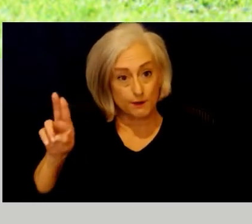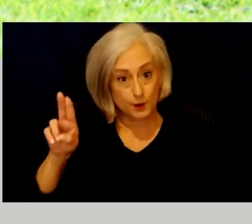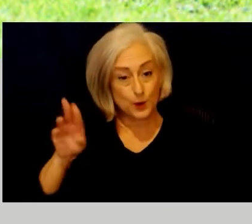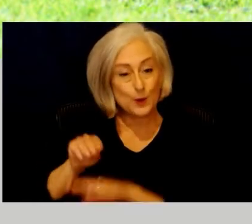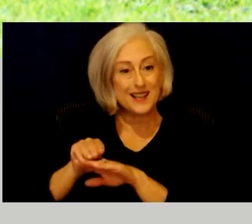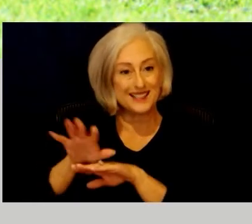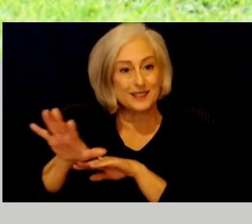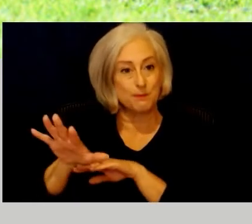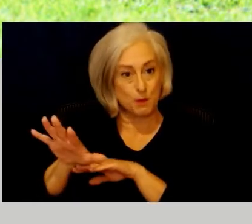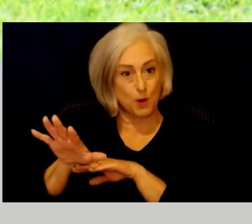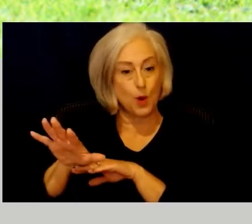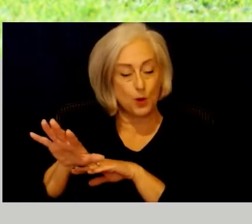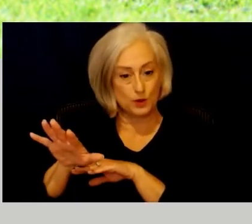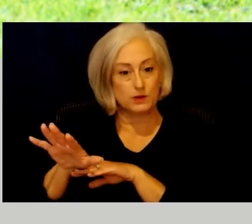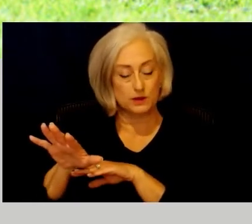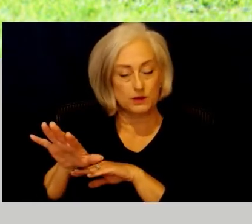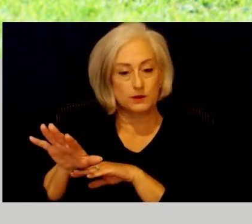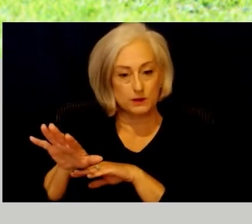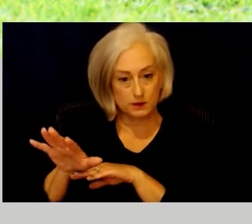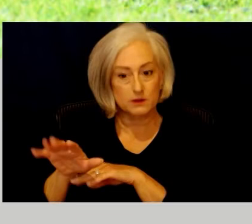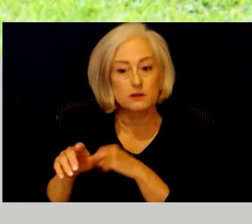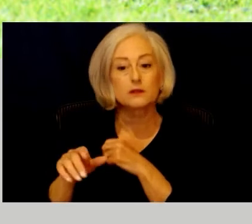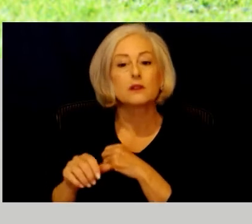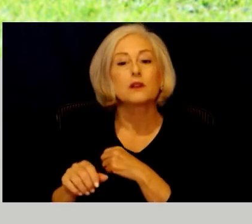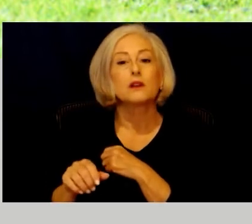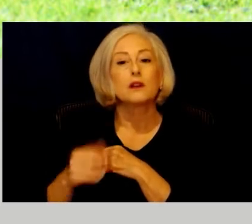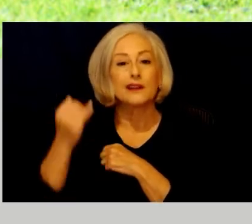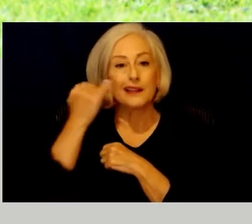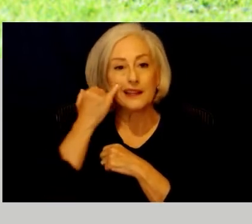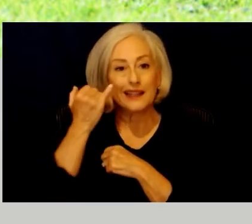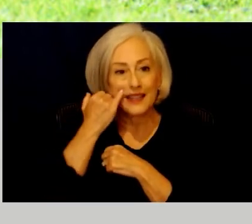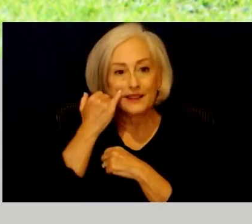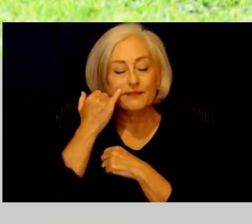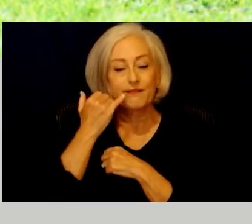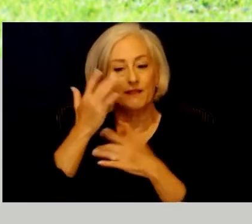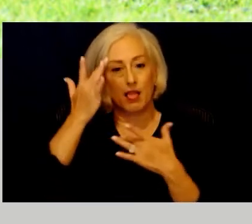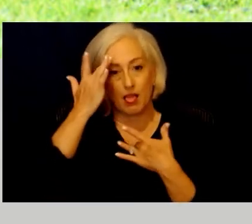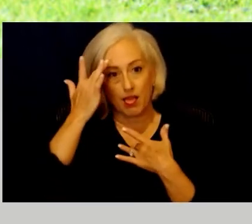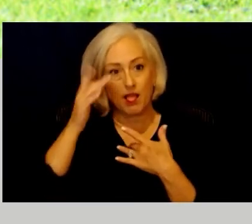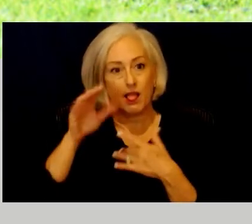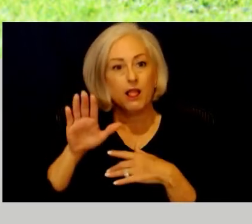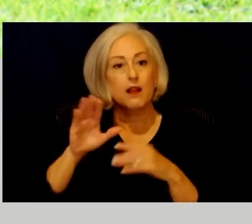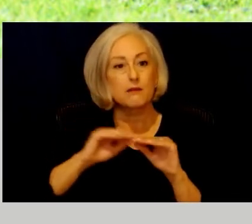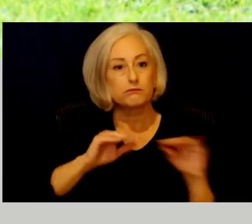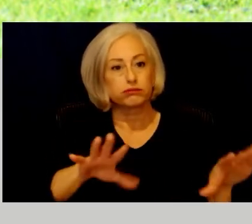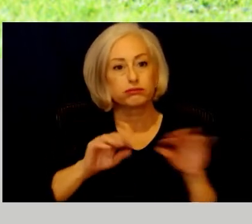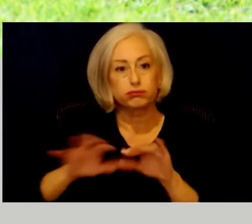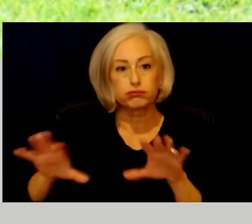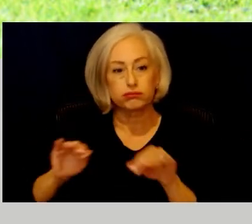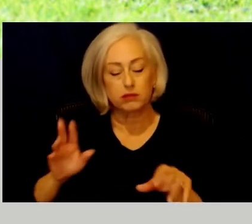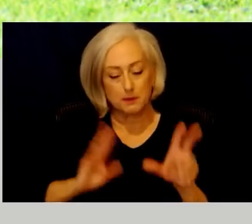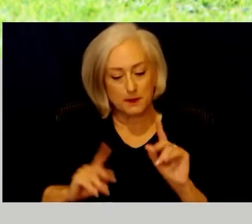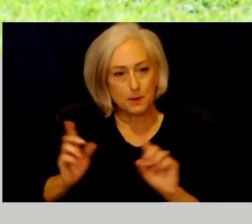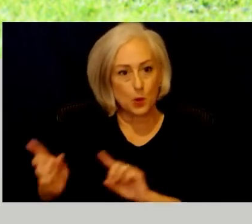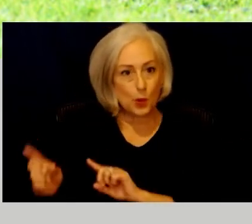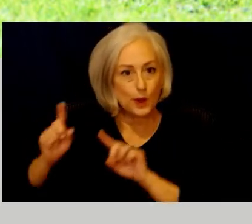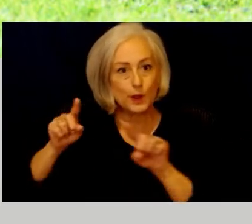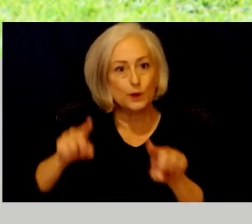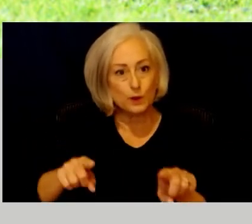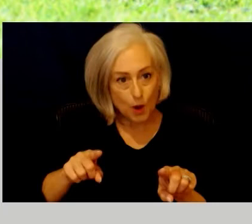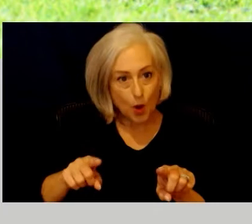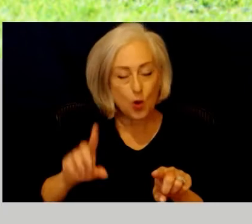There's people that go out when there's these outbreaks within the where the poultry is, and so they euthanize all the birds, and